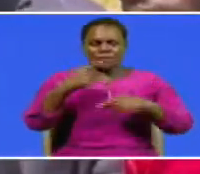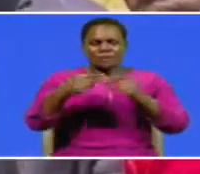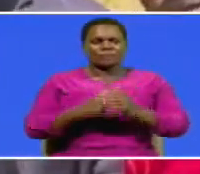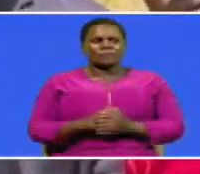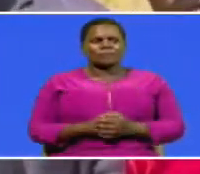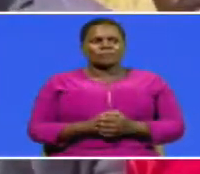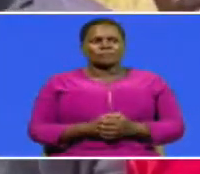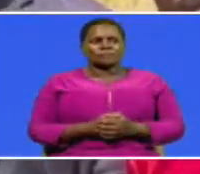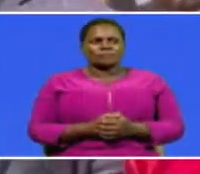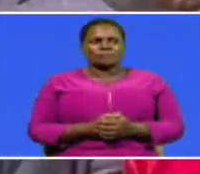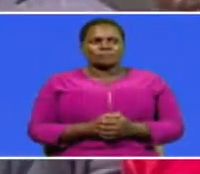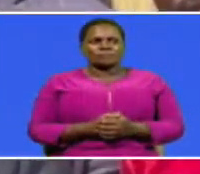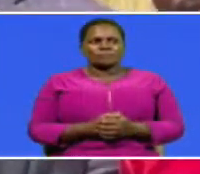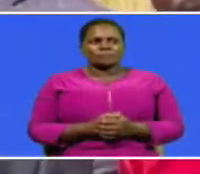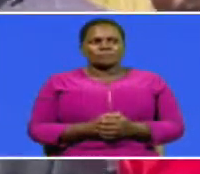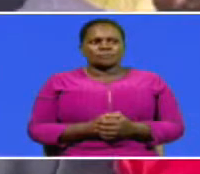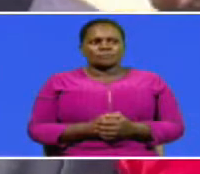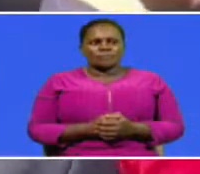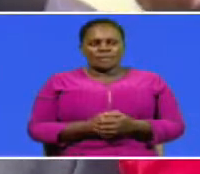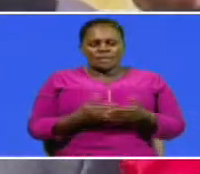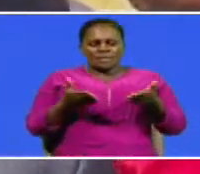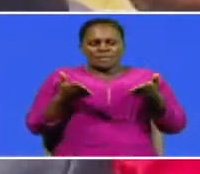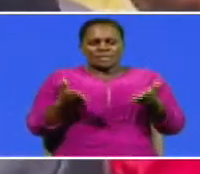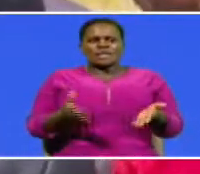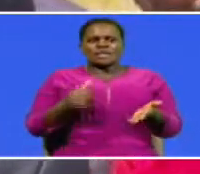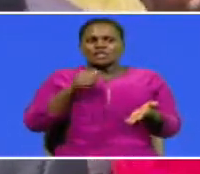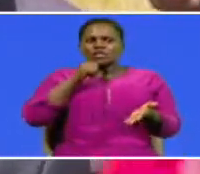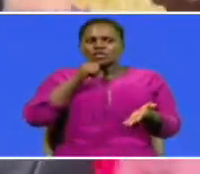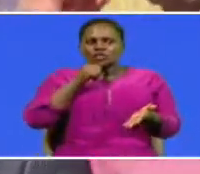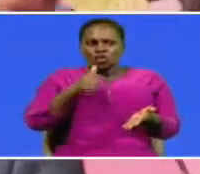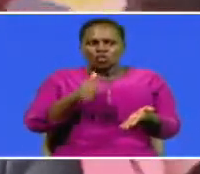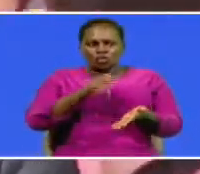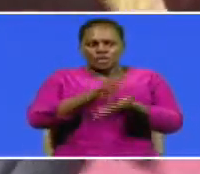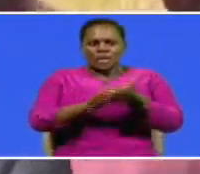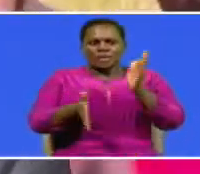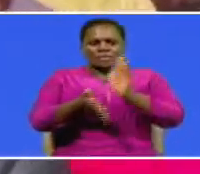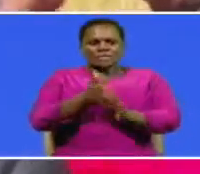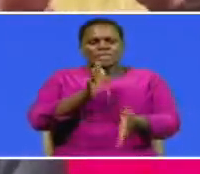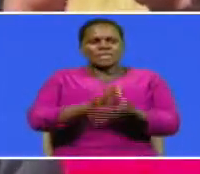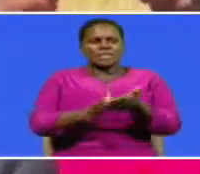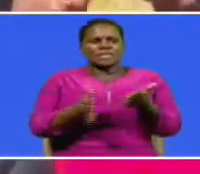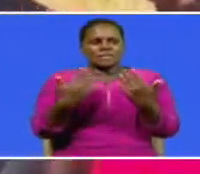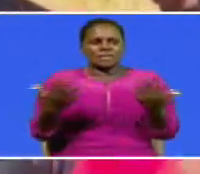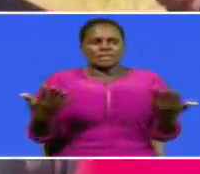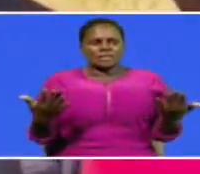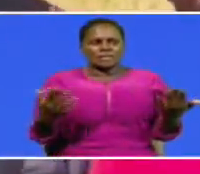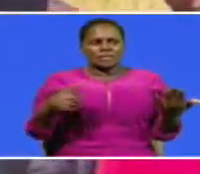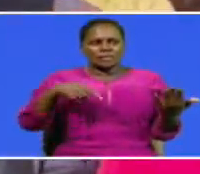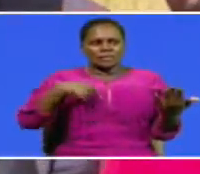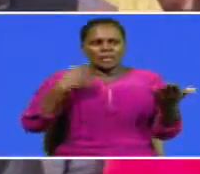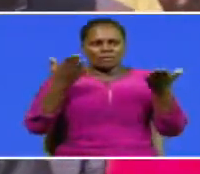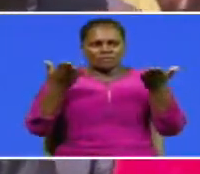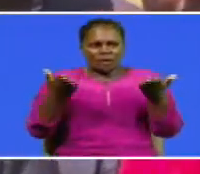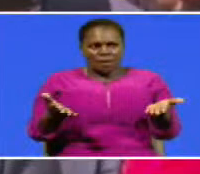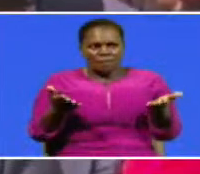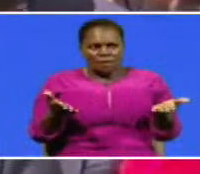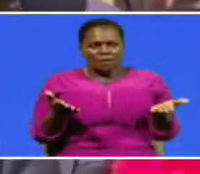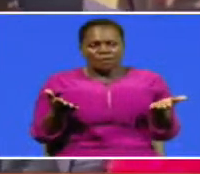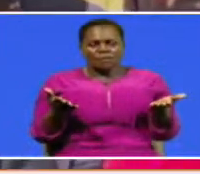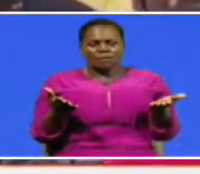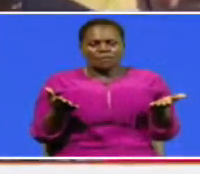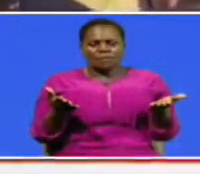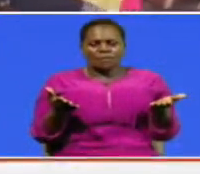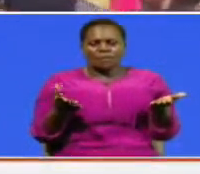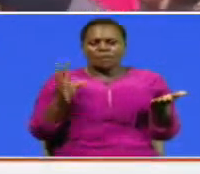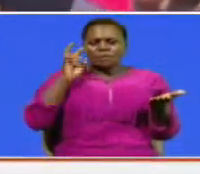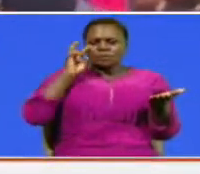win was not an empty victory. We are here